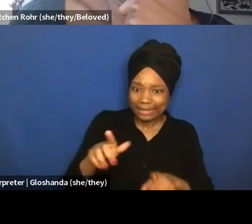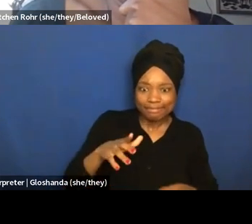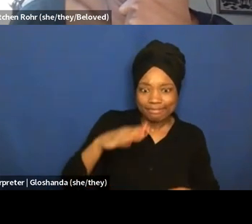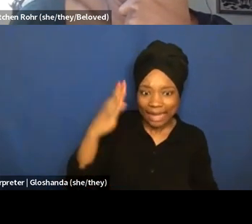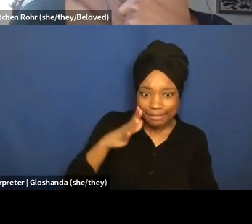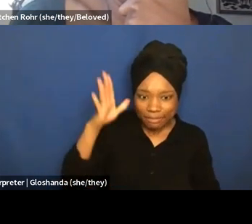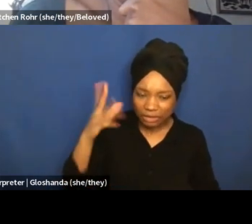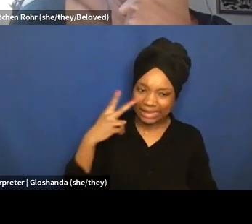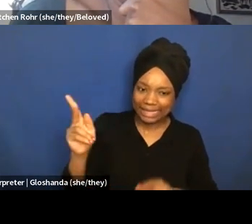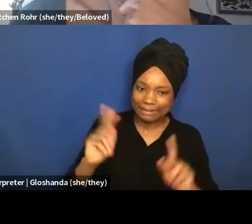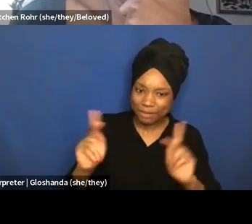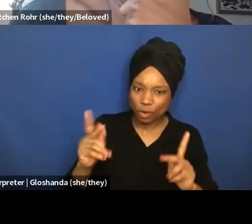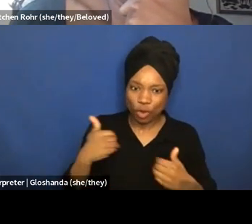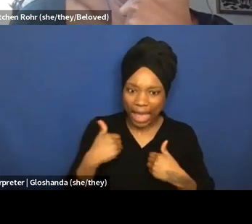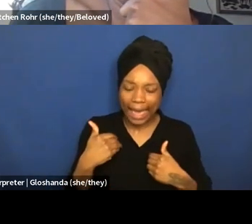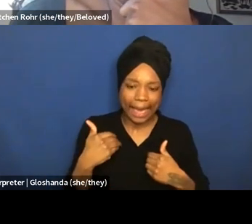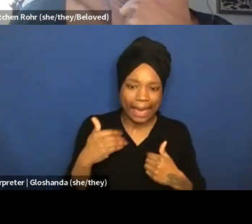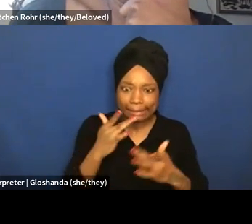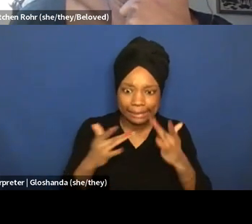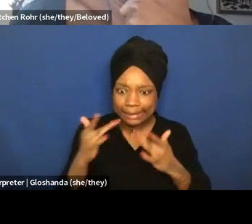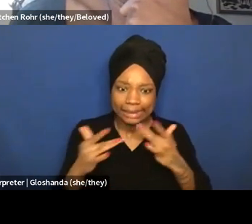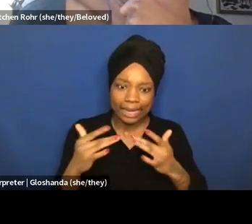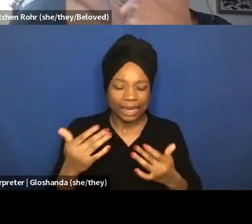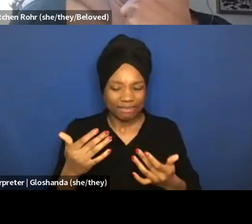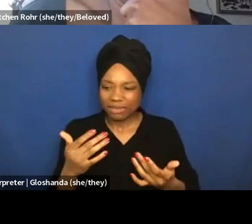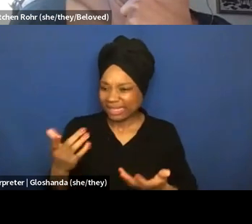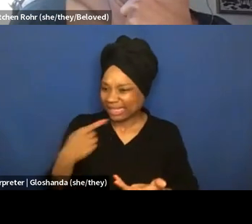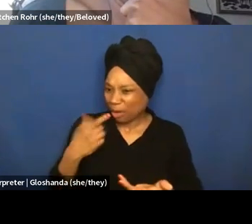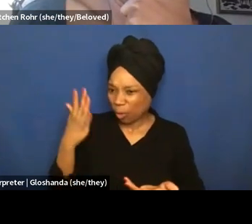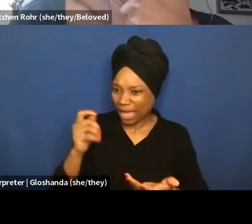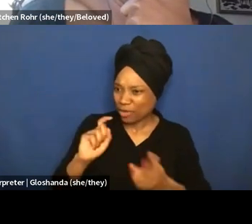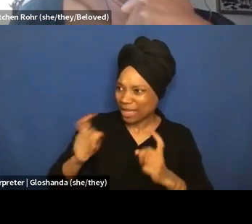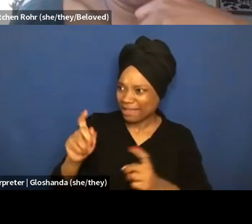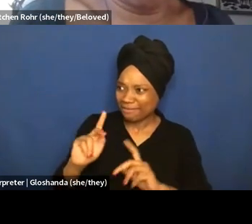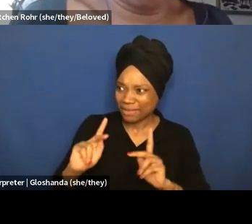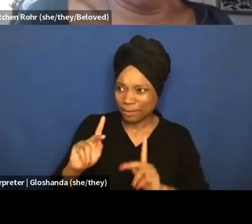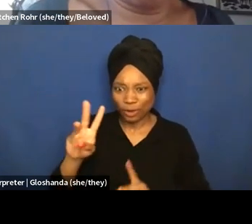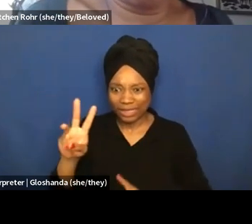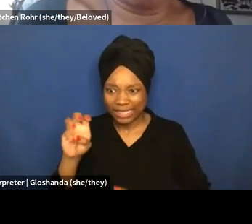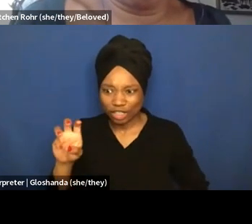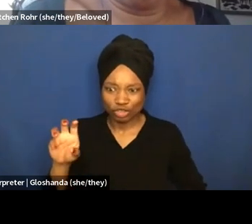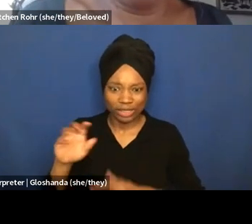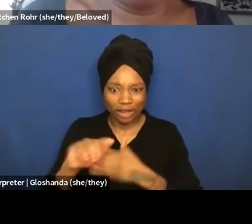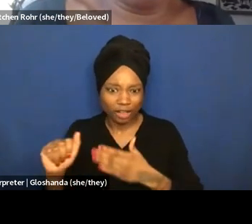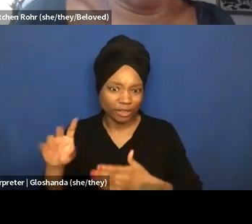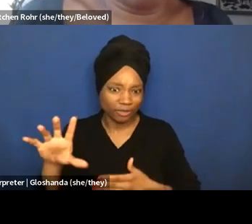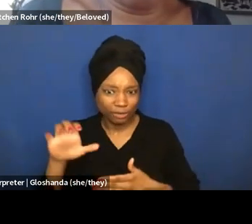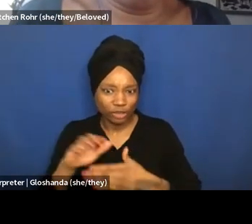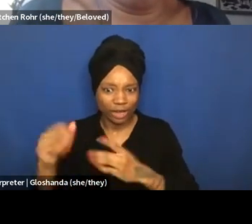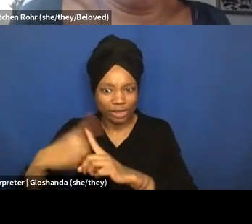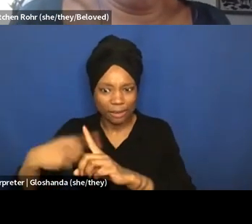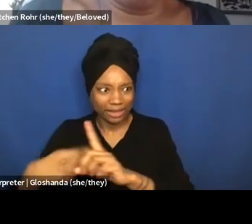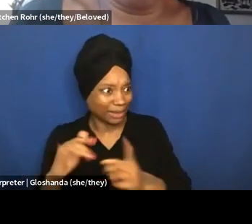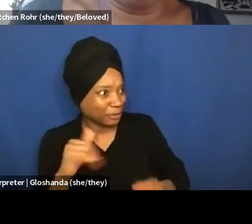them $500 every 6 months? Well, how is that a mental health? And I was like, do you know how depression and anxiety is without lights? Do you know what it's like to